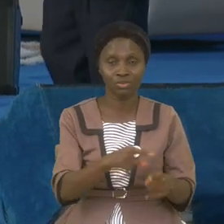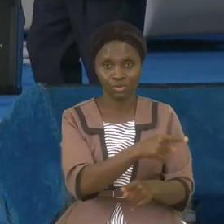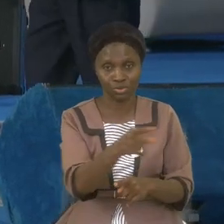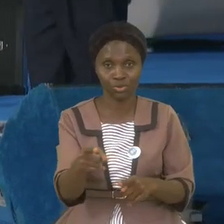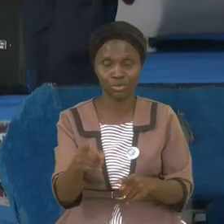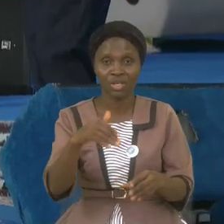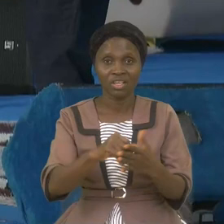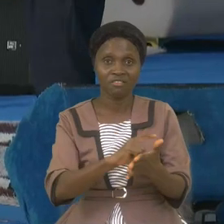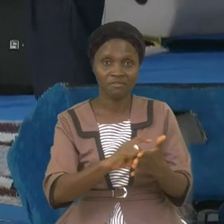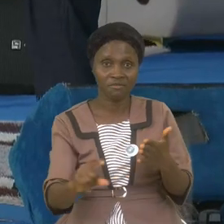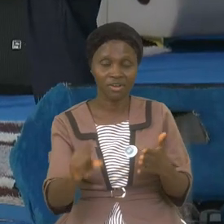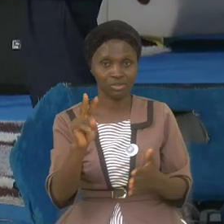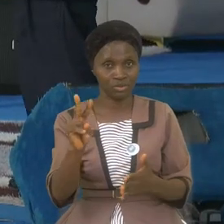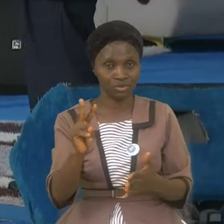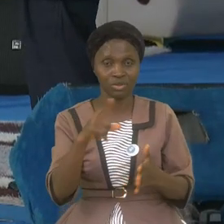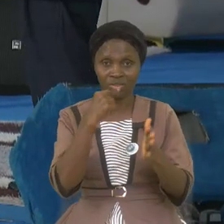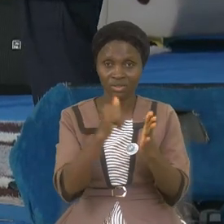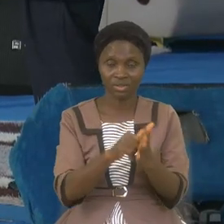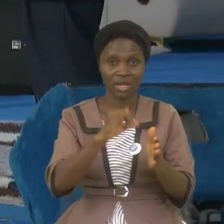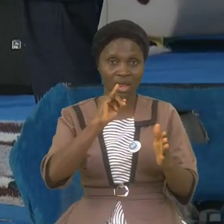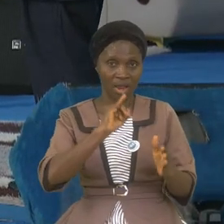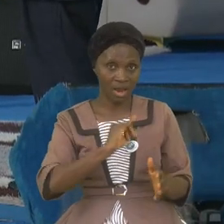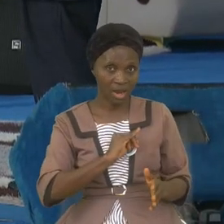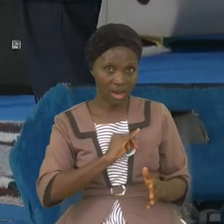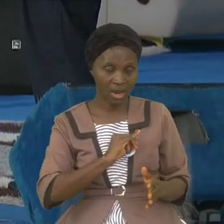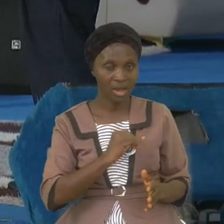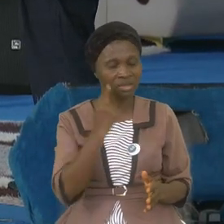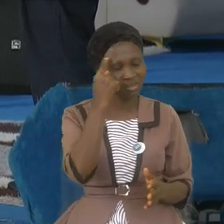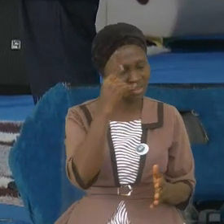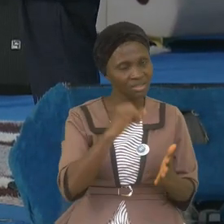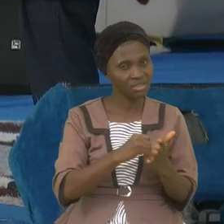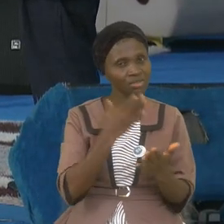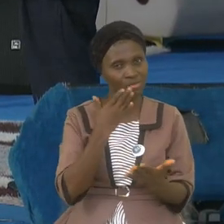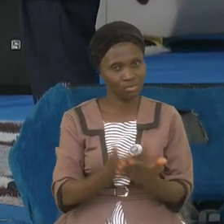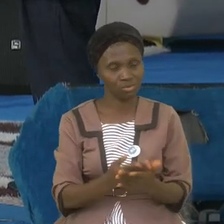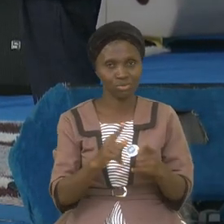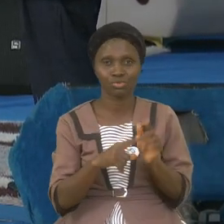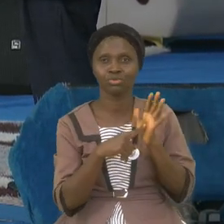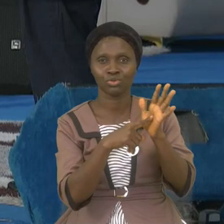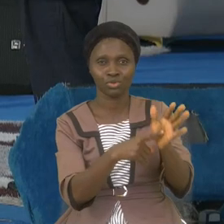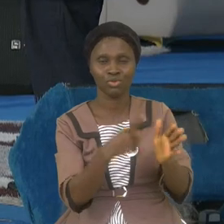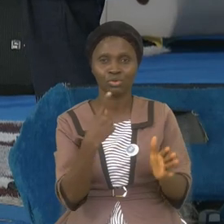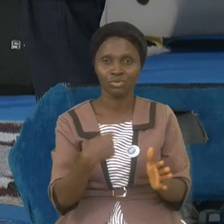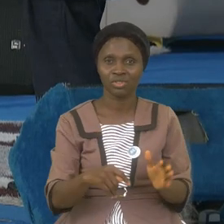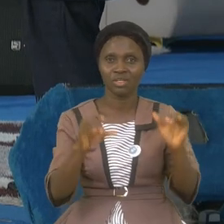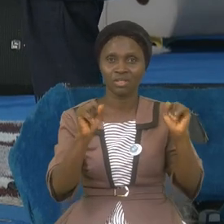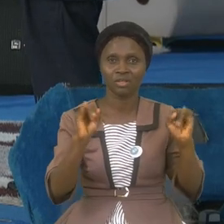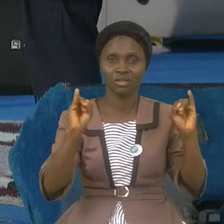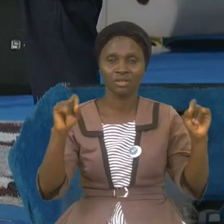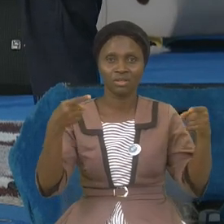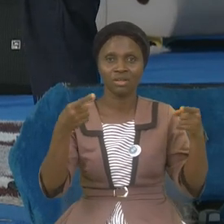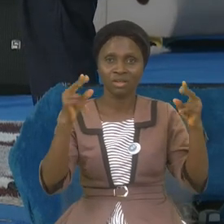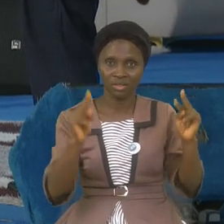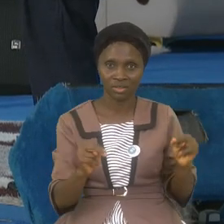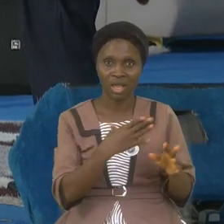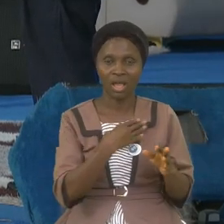verse 2, I thought it good to show the signs and wonders that